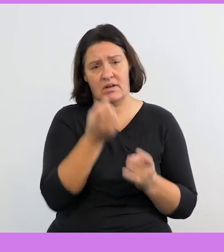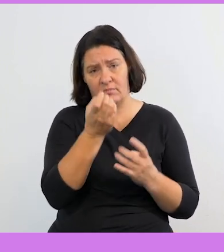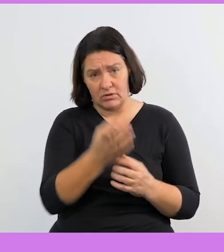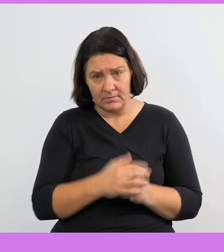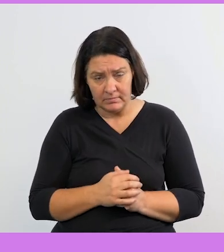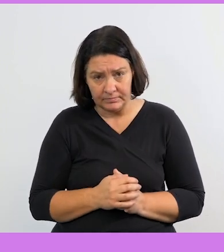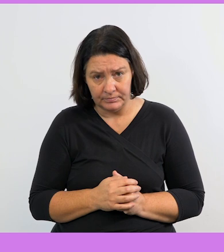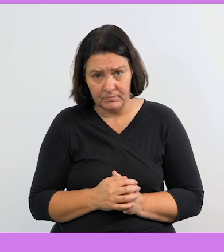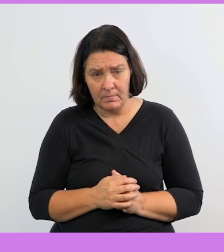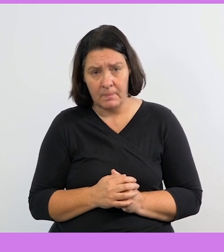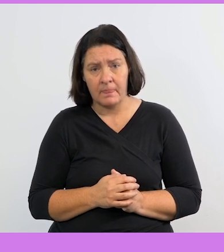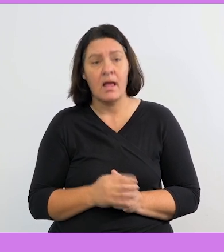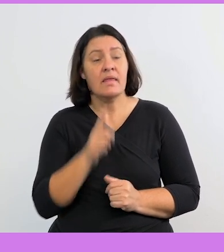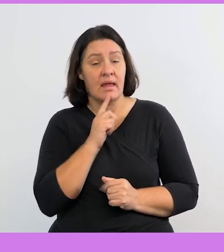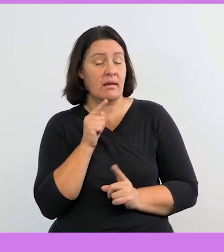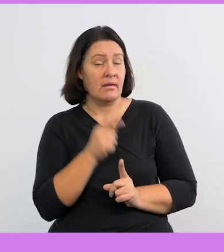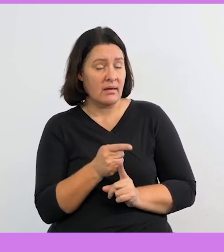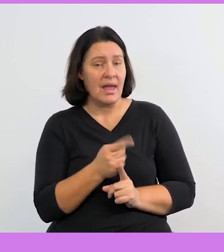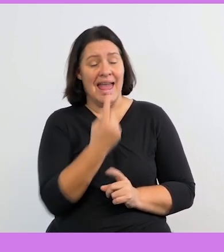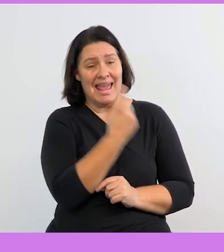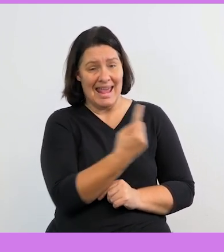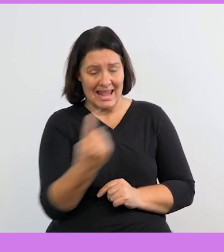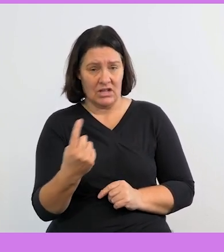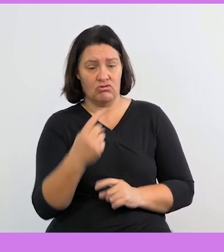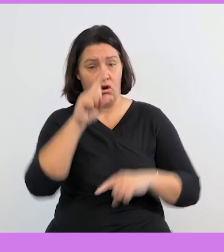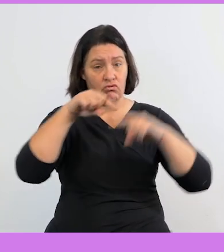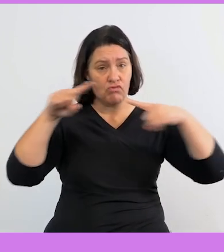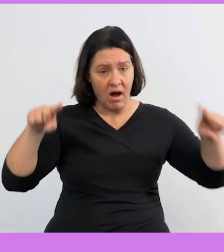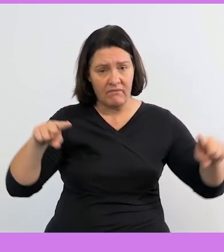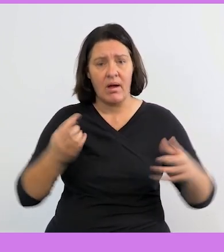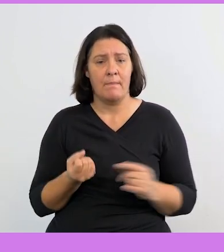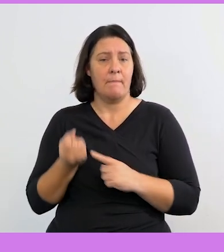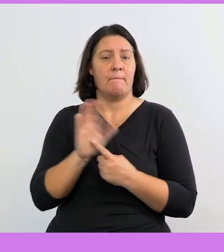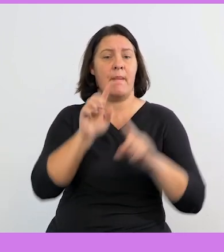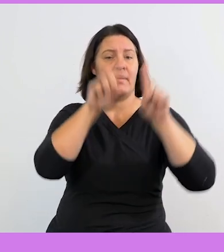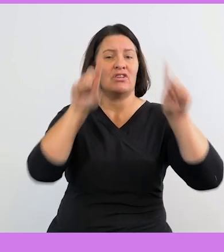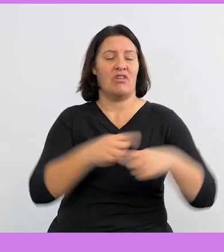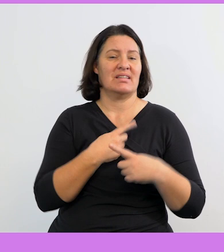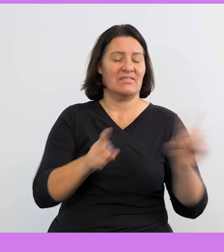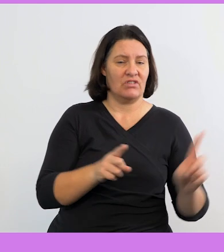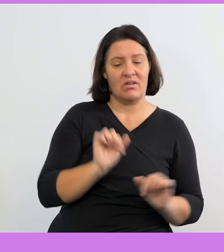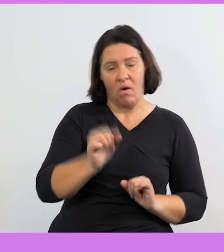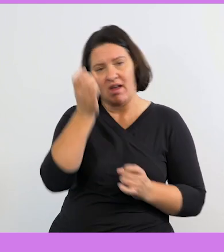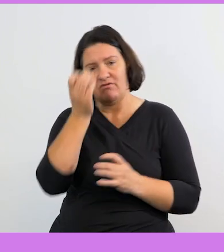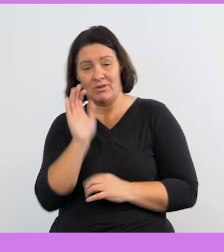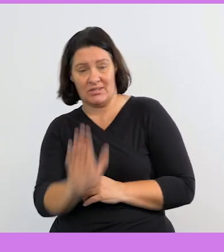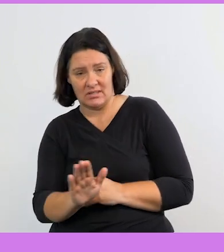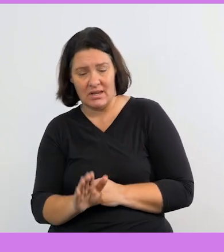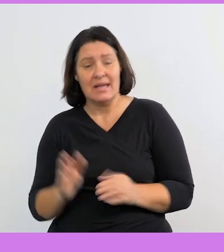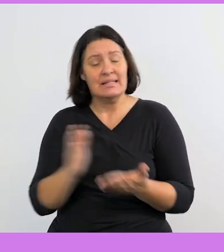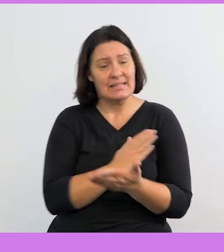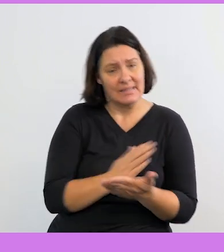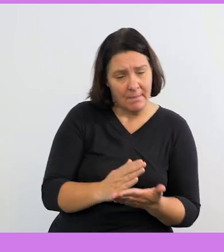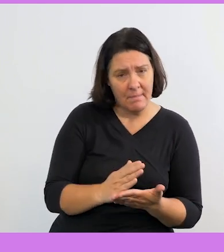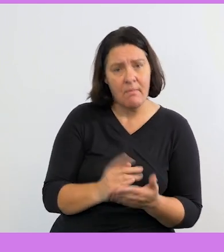about the data. Then I indicated here that each type of graph offers a different picture of the data, and